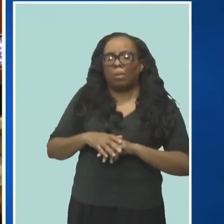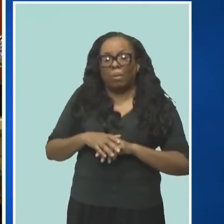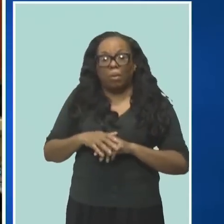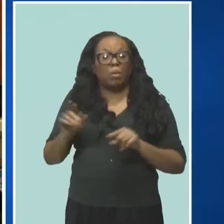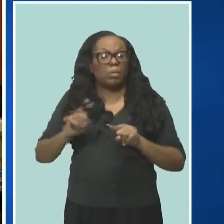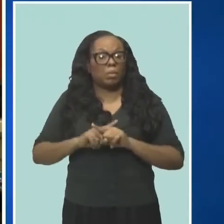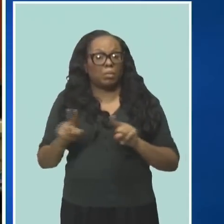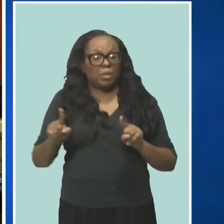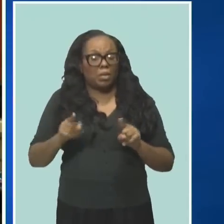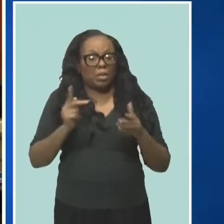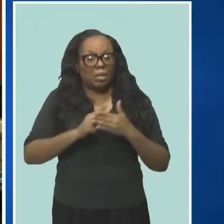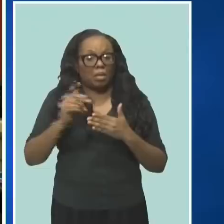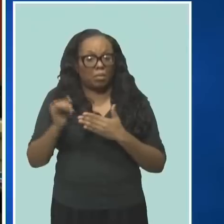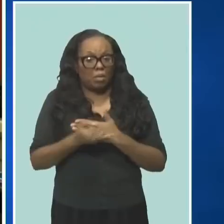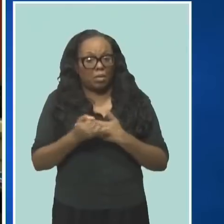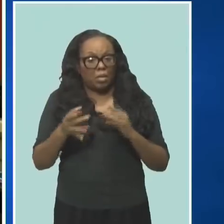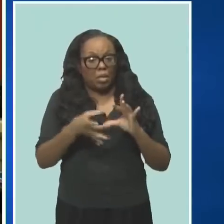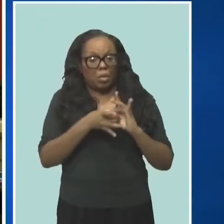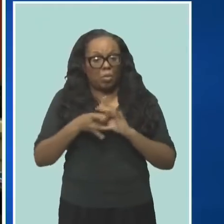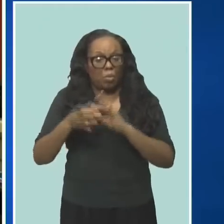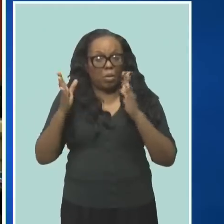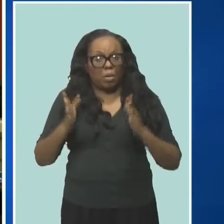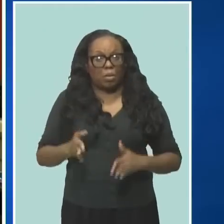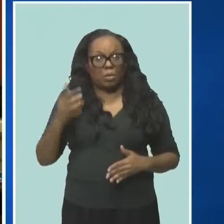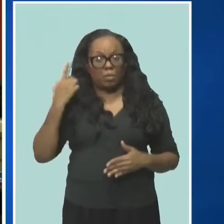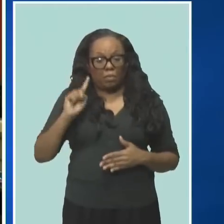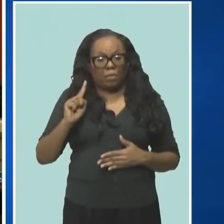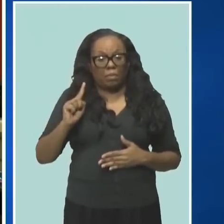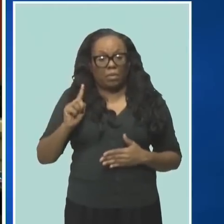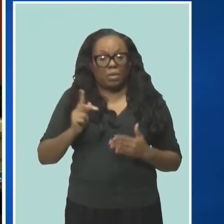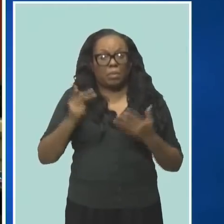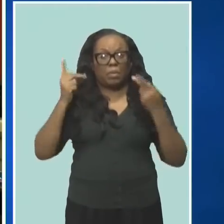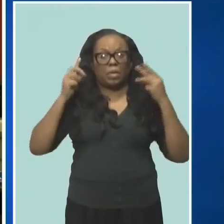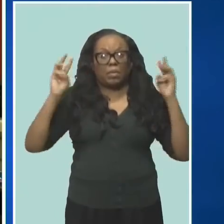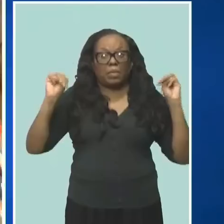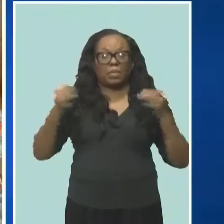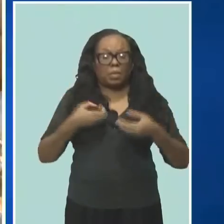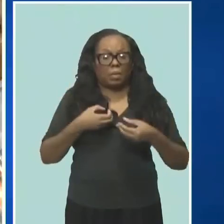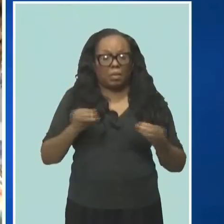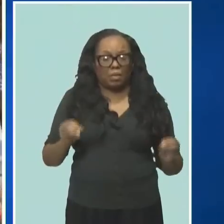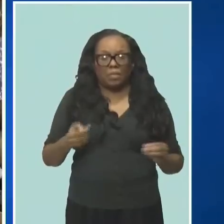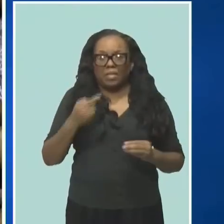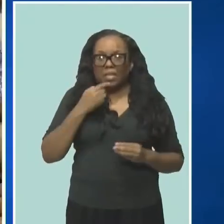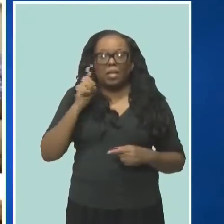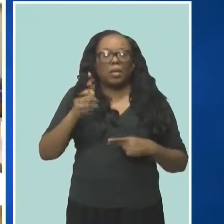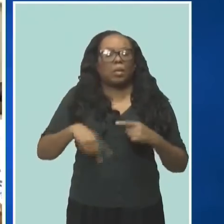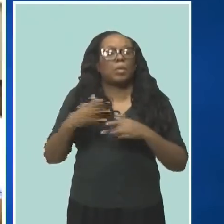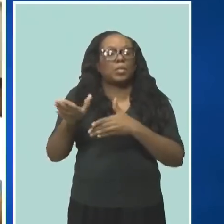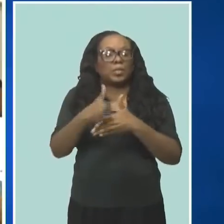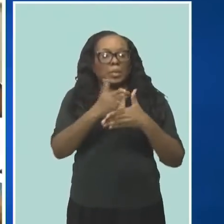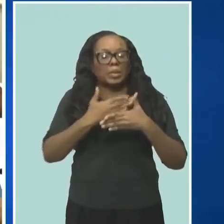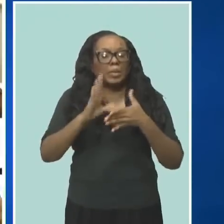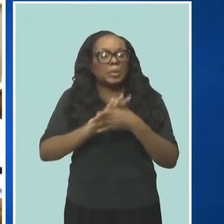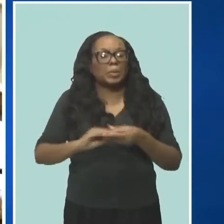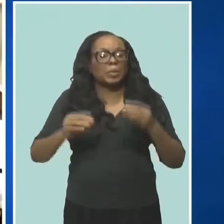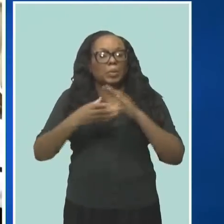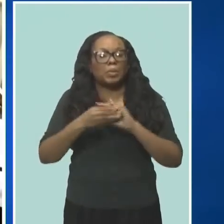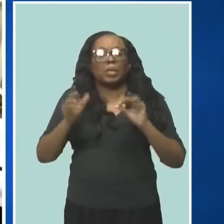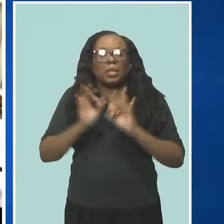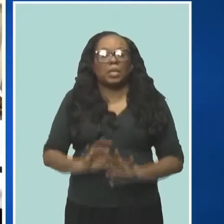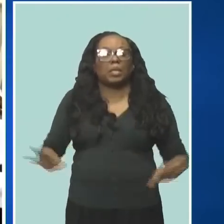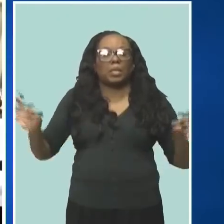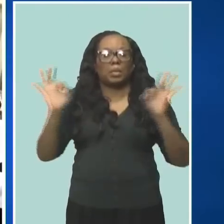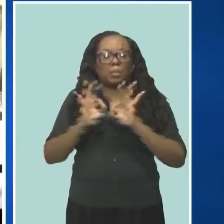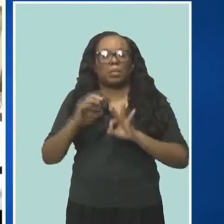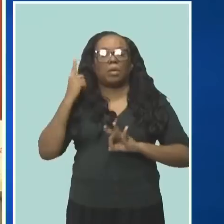of Reparations in the Prime Minister's Office, Rodney Grant, says such stories are important for nation